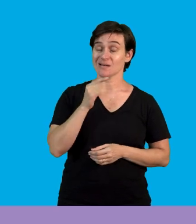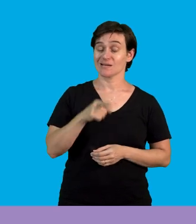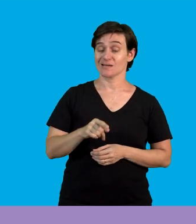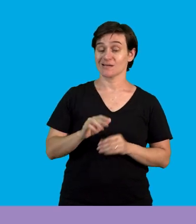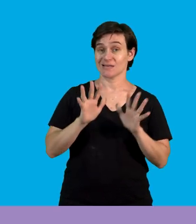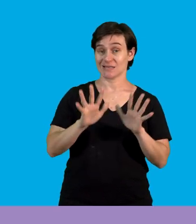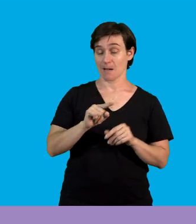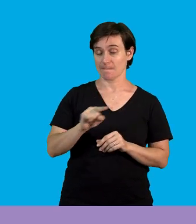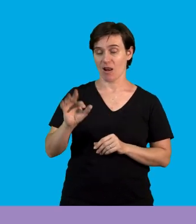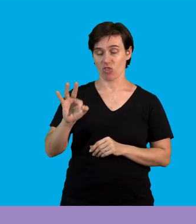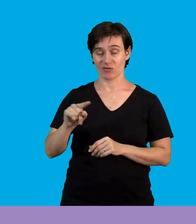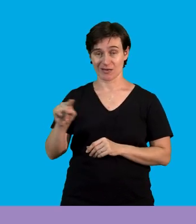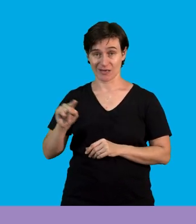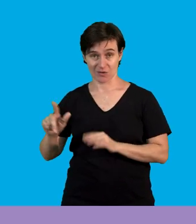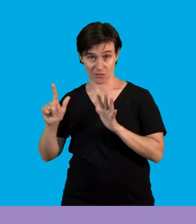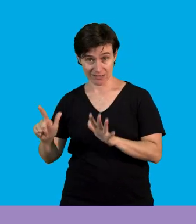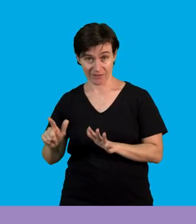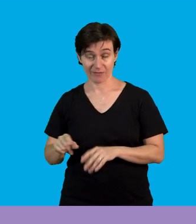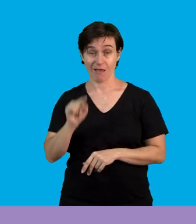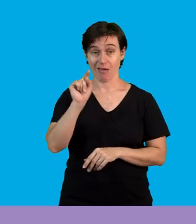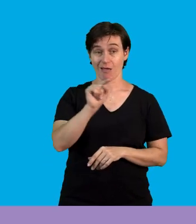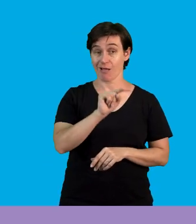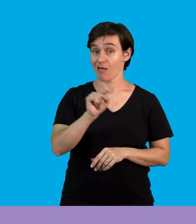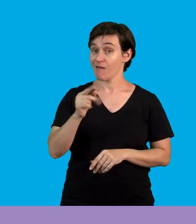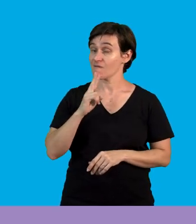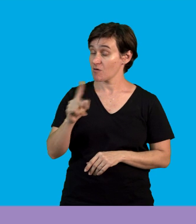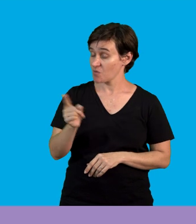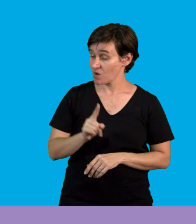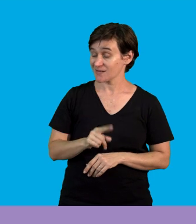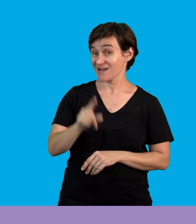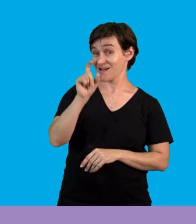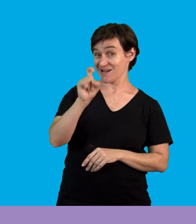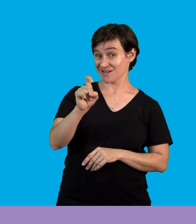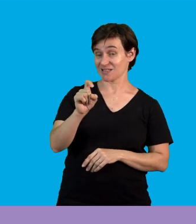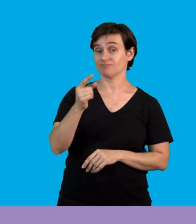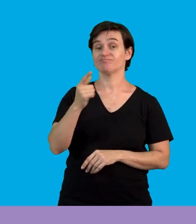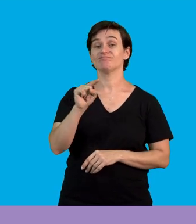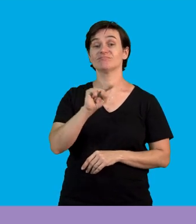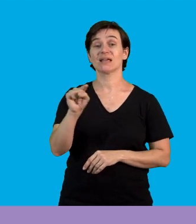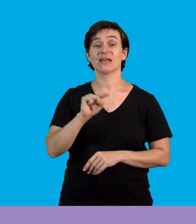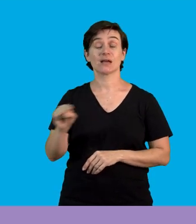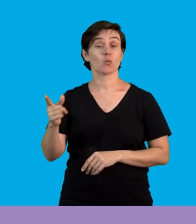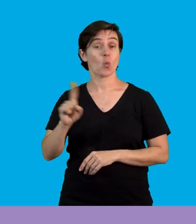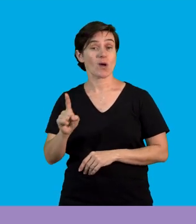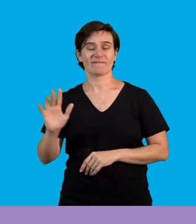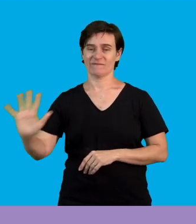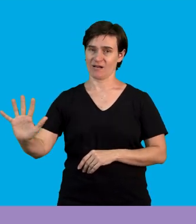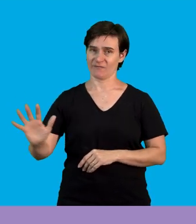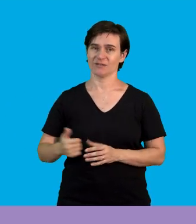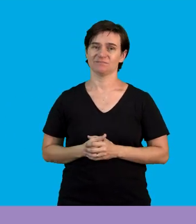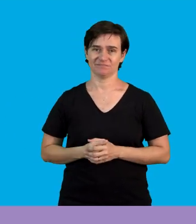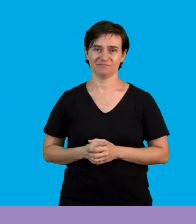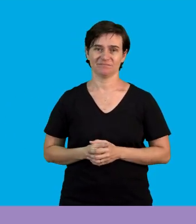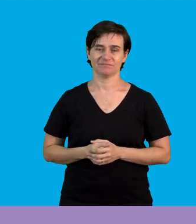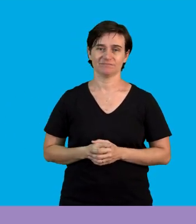7. So it would be 10 minus 3, which is 7. Therefore, our answer, we were only supposed to write x